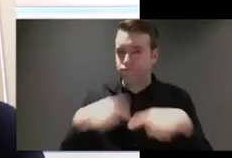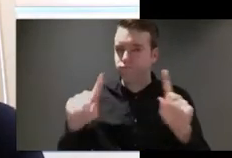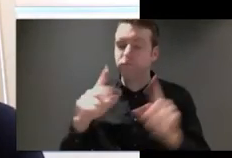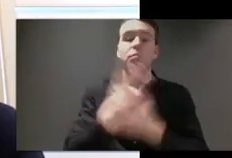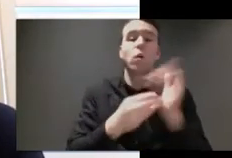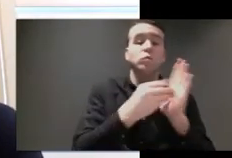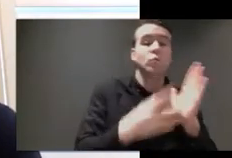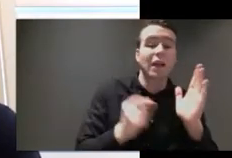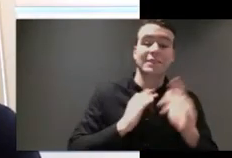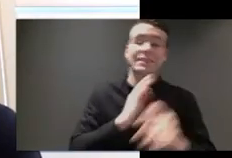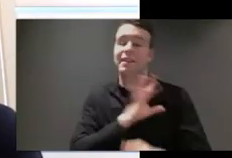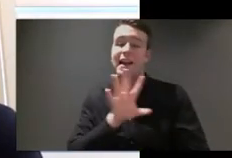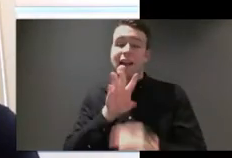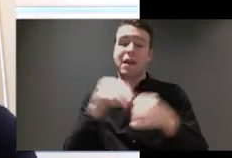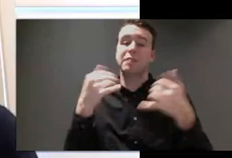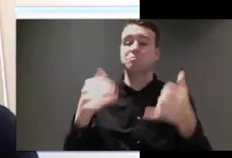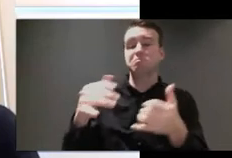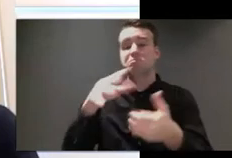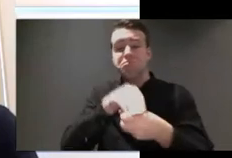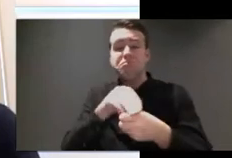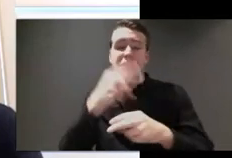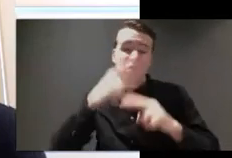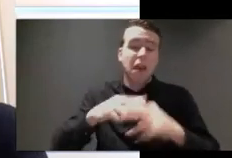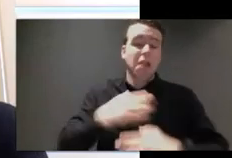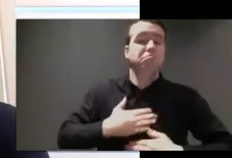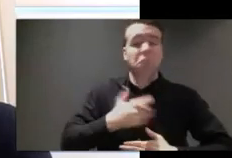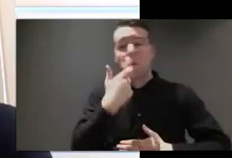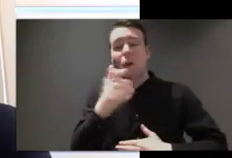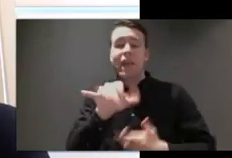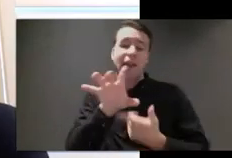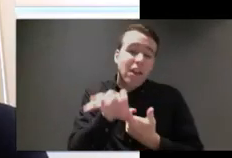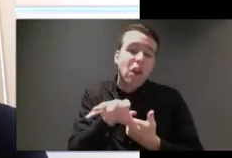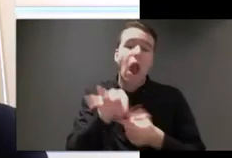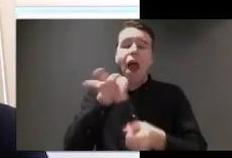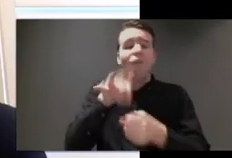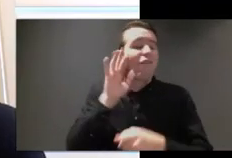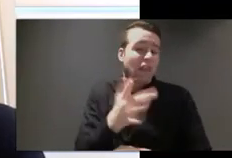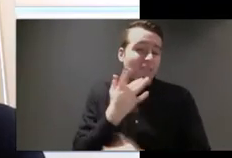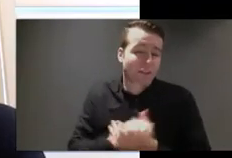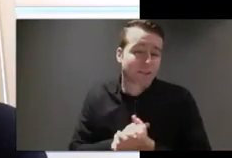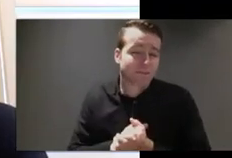students and staff members participated, and everyone got to view the lip sync videos and vote for their favorites.